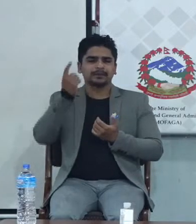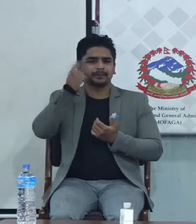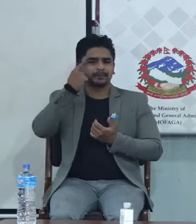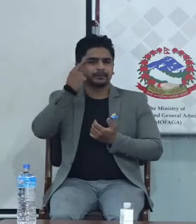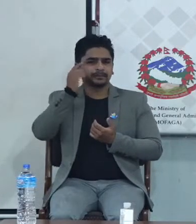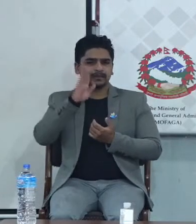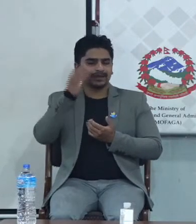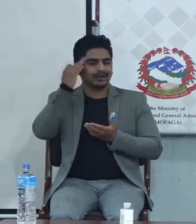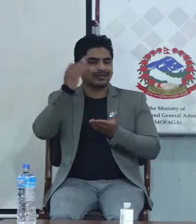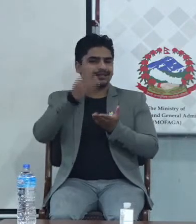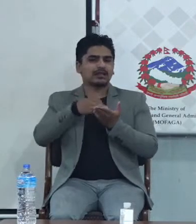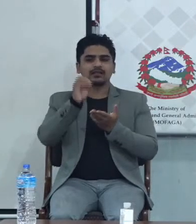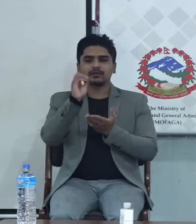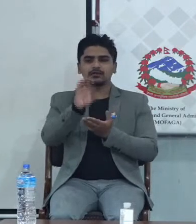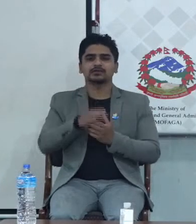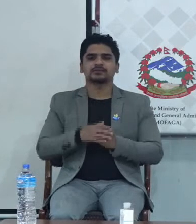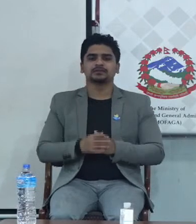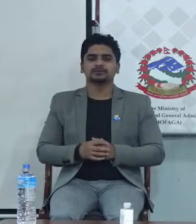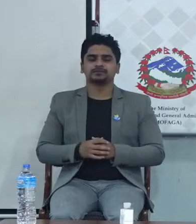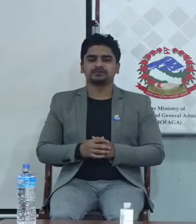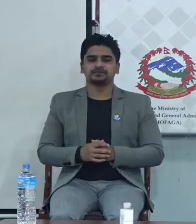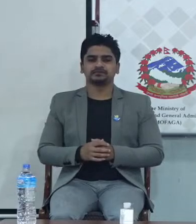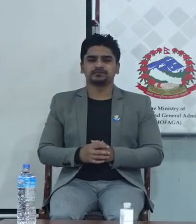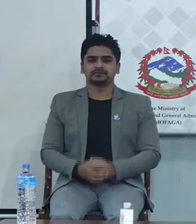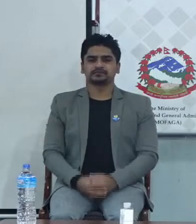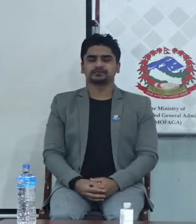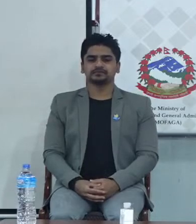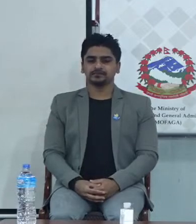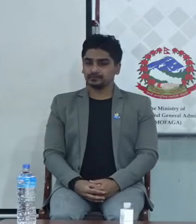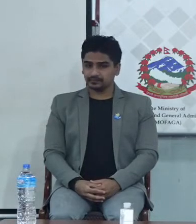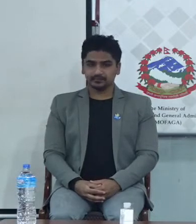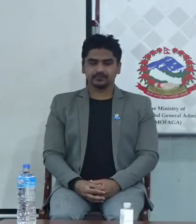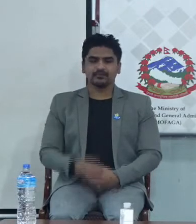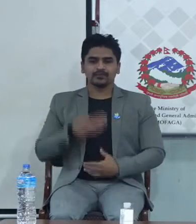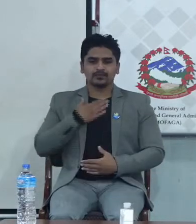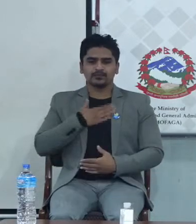What opinions, what thoughts are coming in your mind,